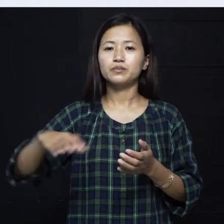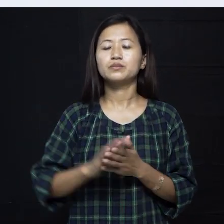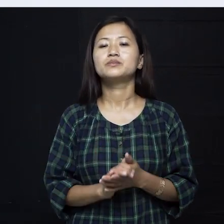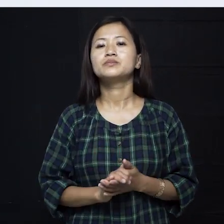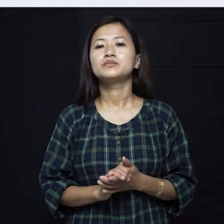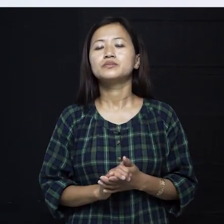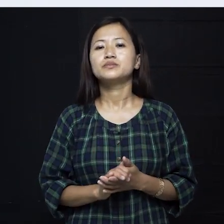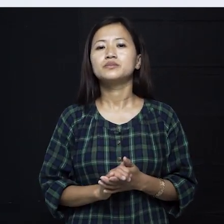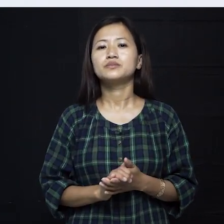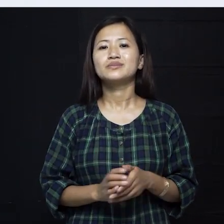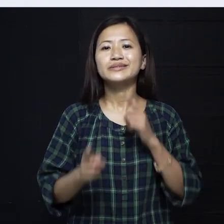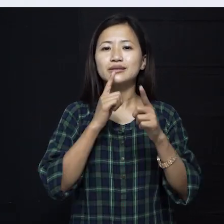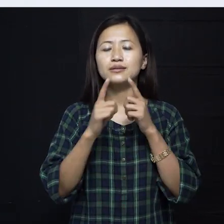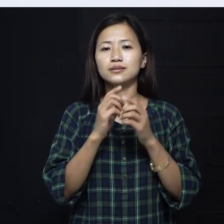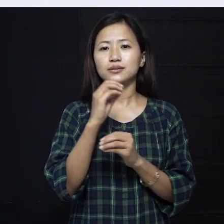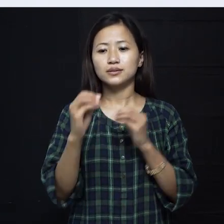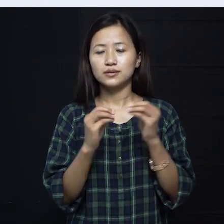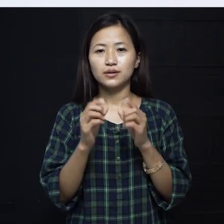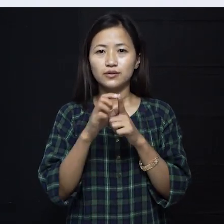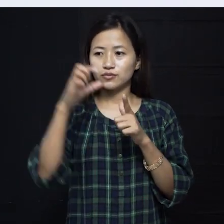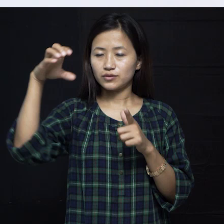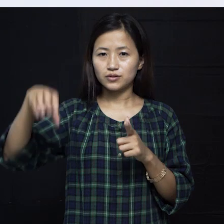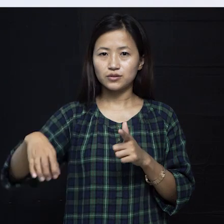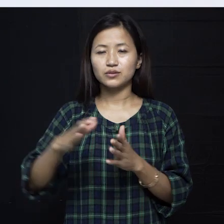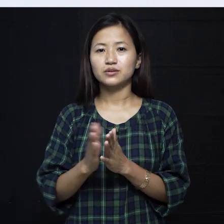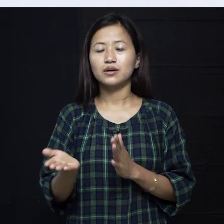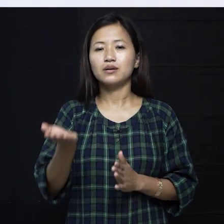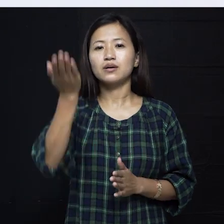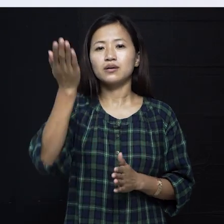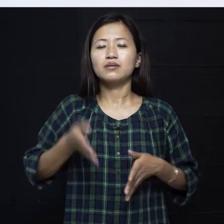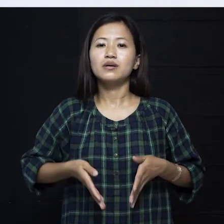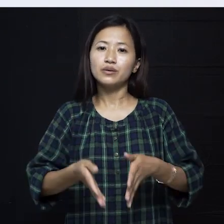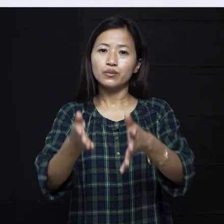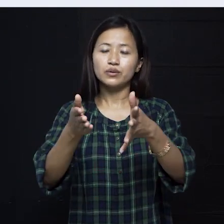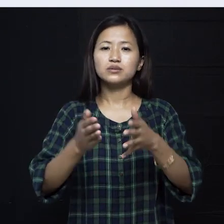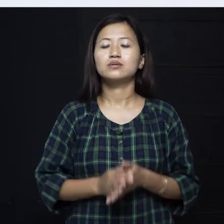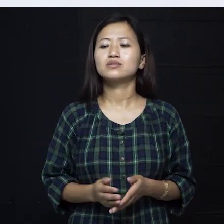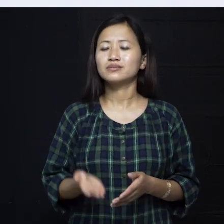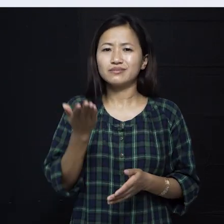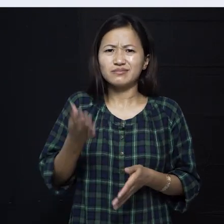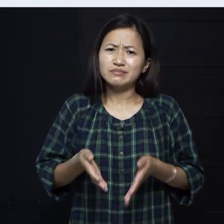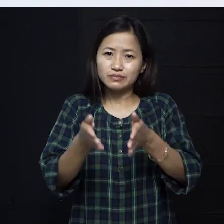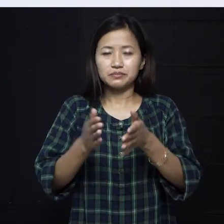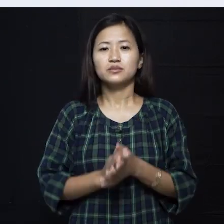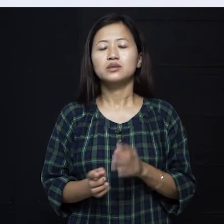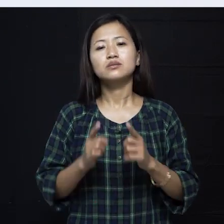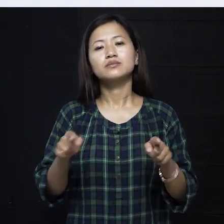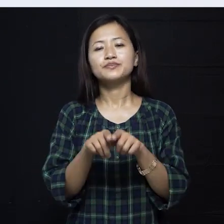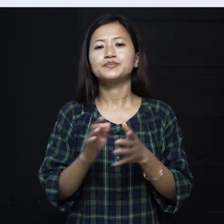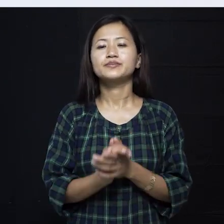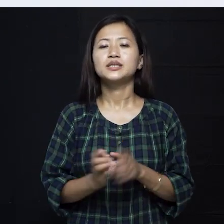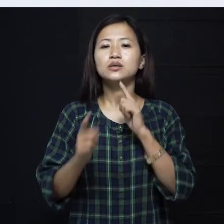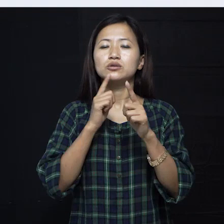then we have also discussed about the district highways or district roads, so to say. So district roads